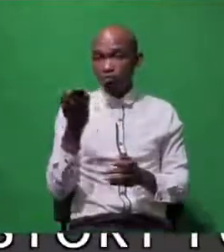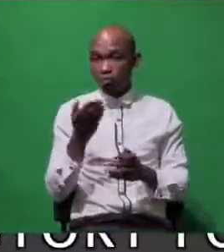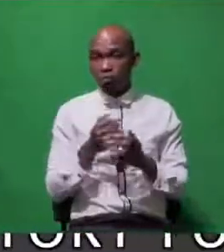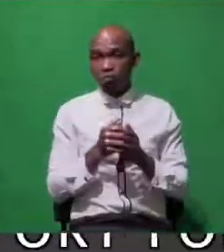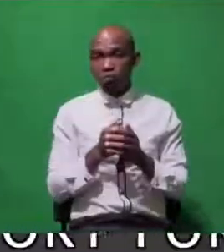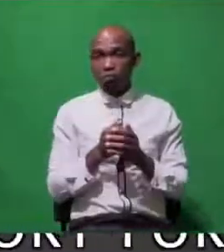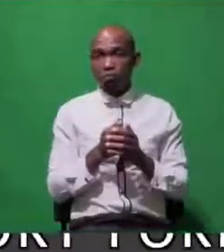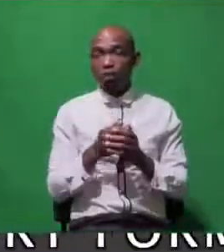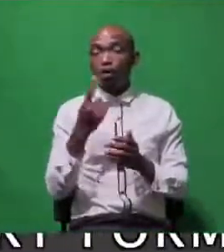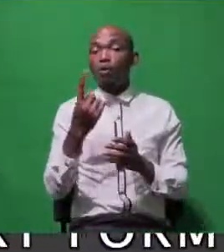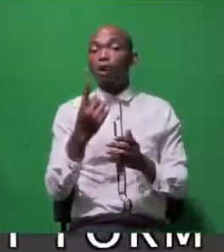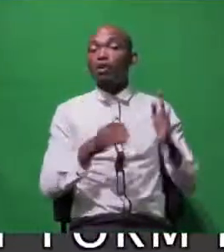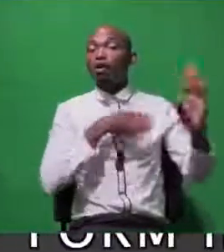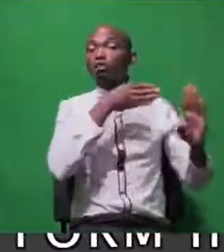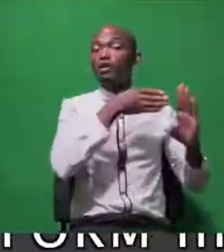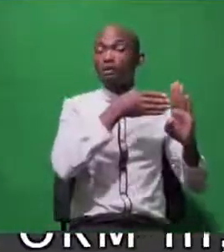one objective?